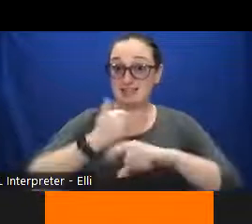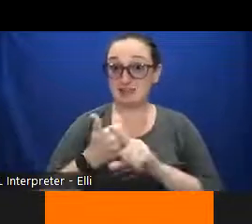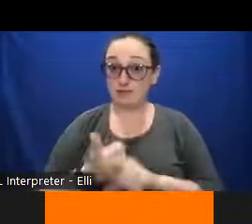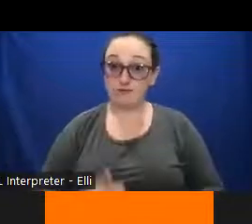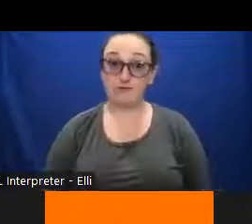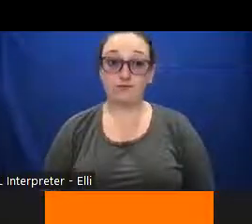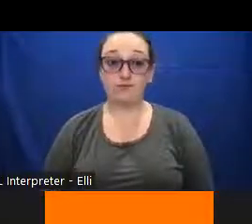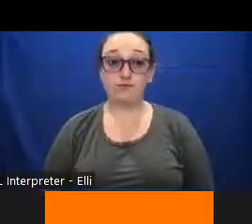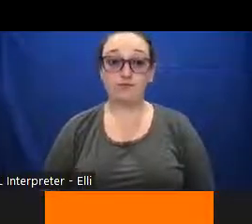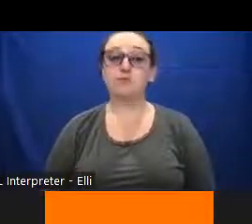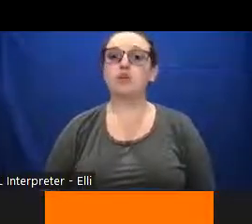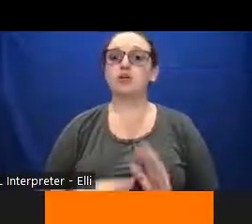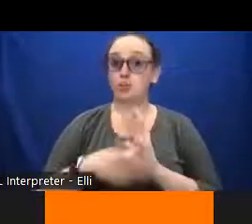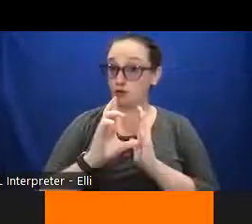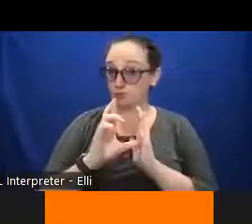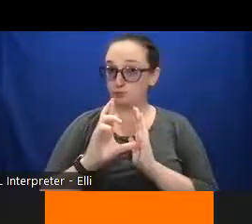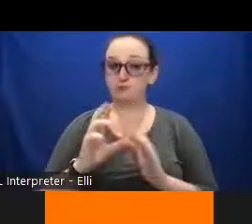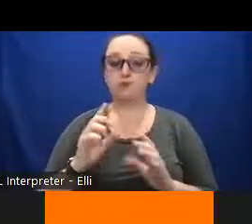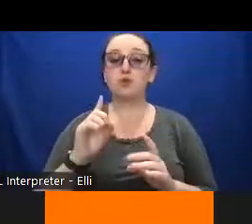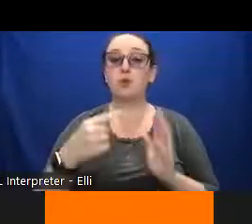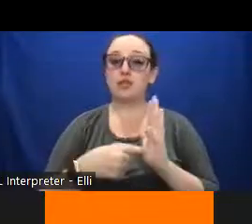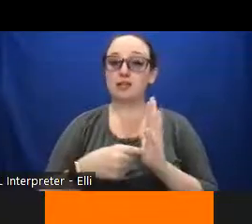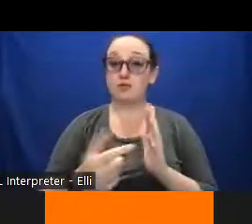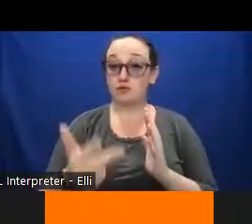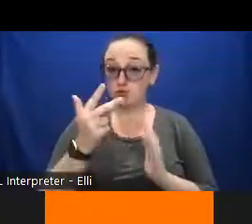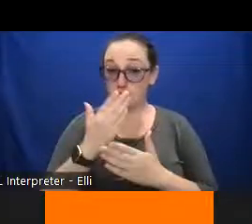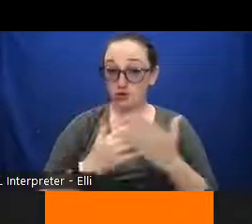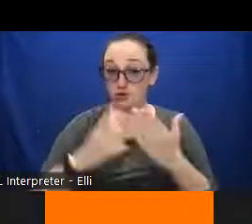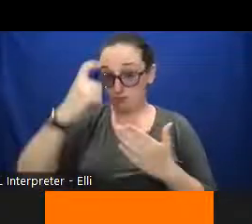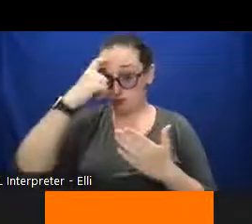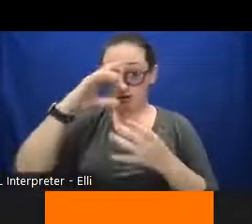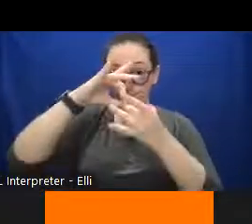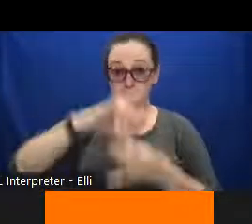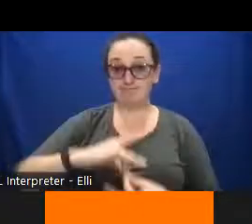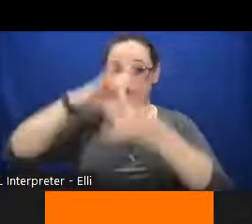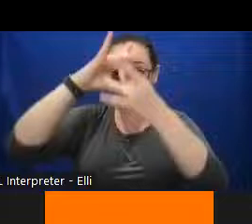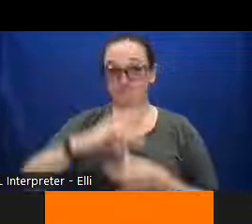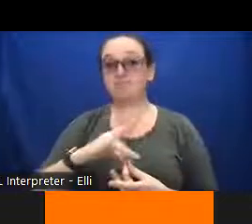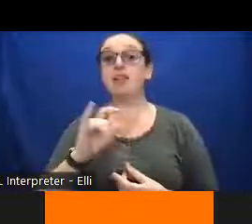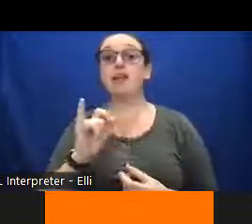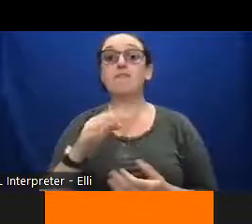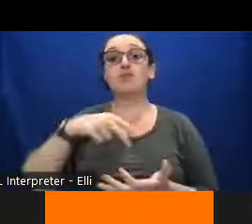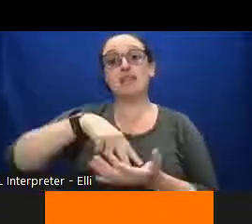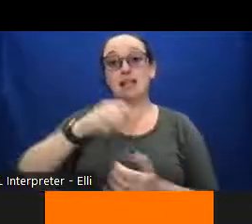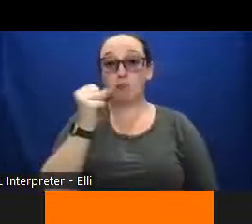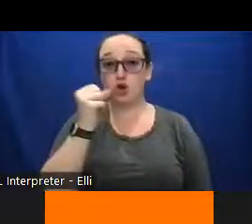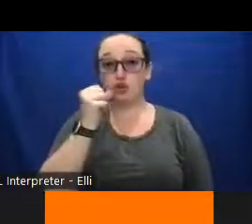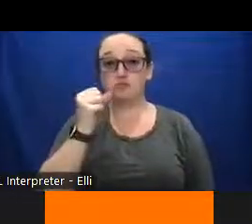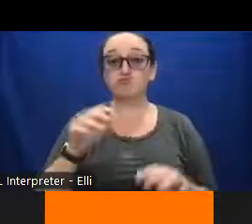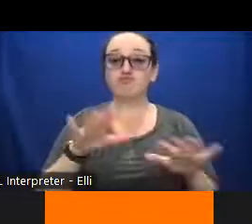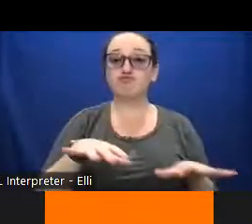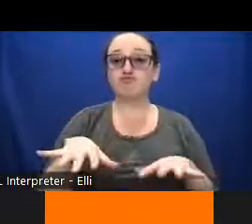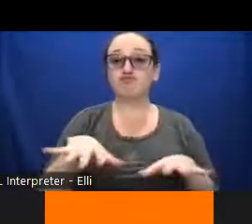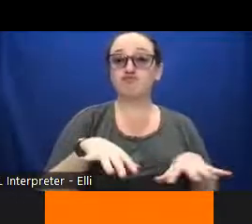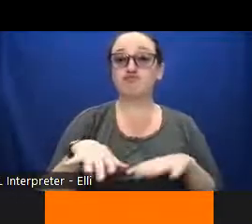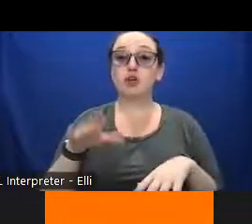To recap, an example of the three parts of the brain working together. You're standing at a bar. Your reptilian